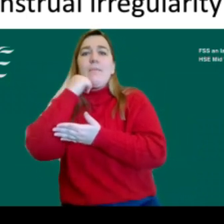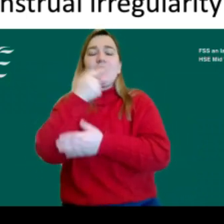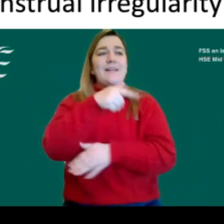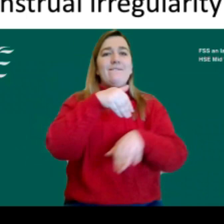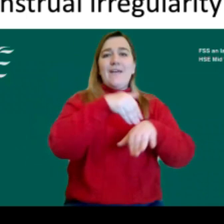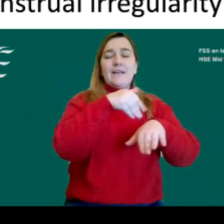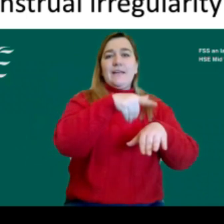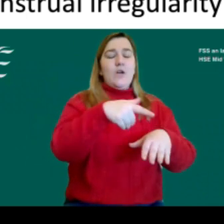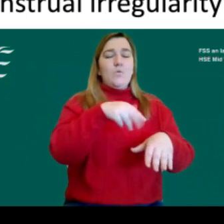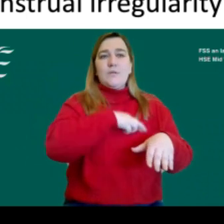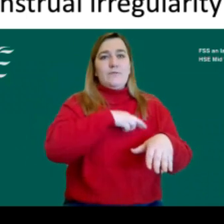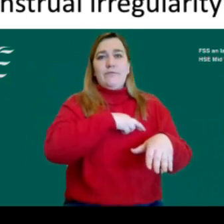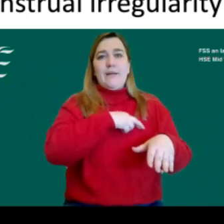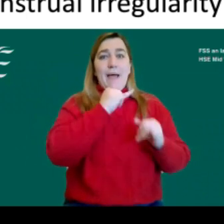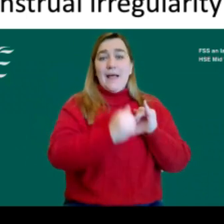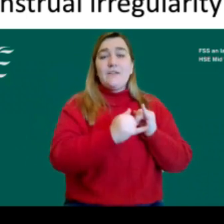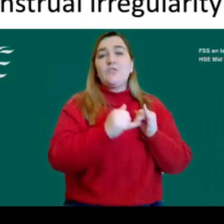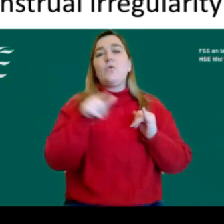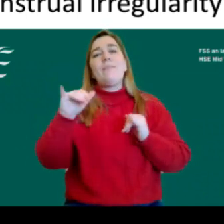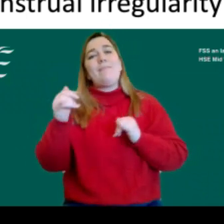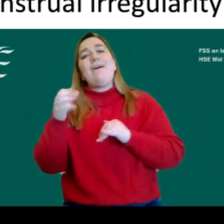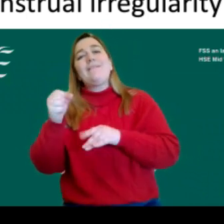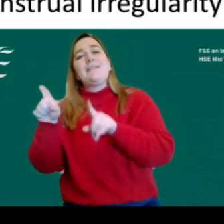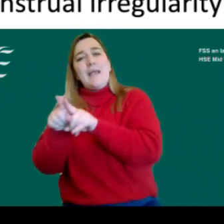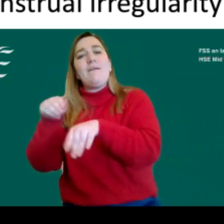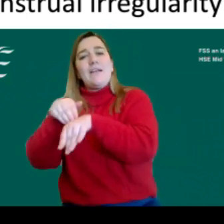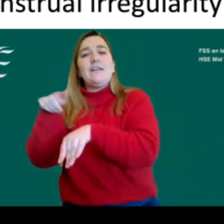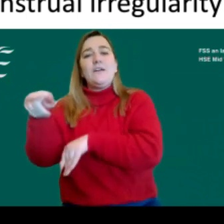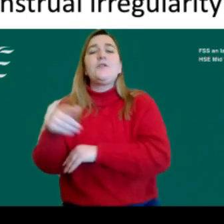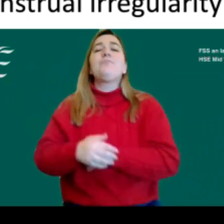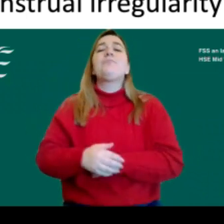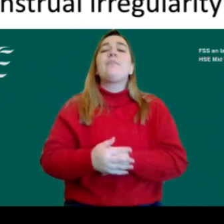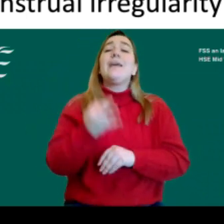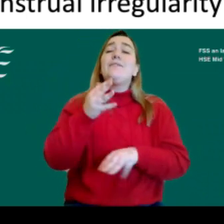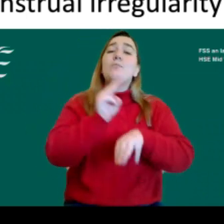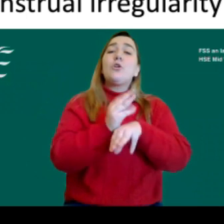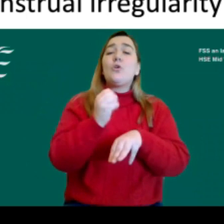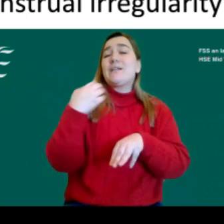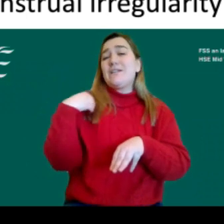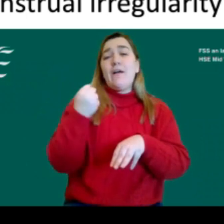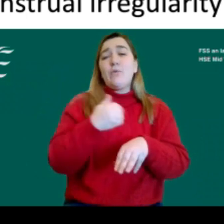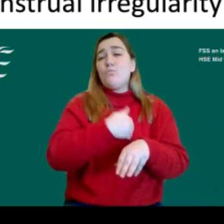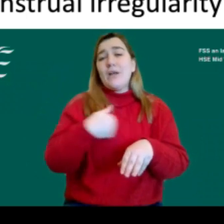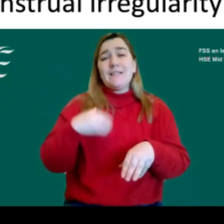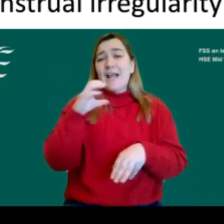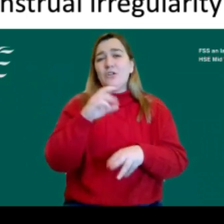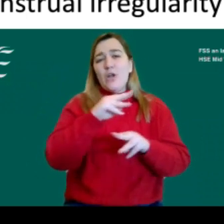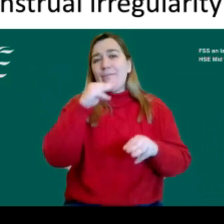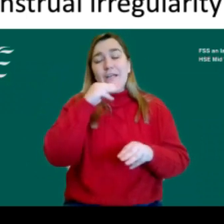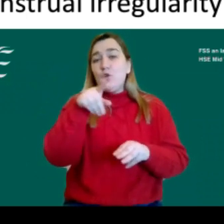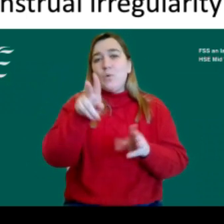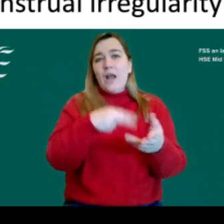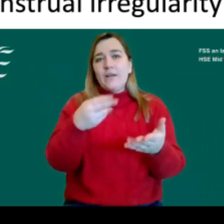mother had breast cancer, it doesn't necessarily mean you can't take HRT. You can't be cavalier, go on it. You have to be very mindful and you have to be checking yourself.